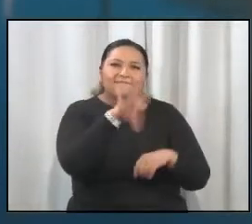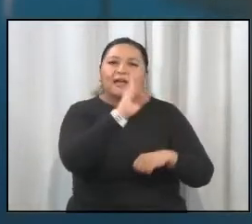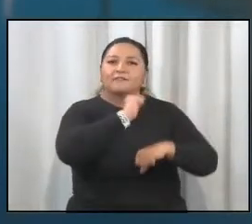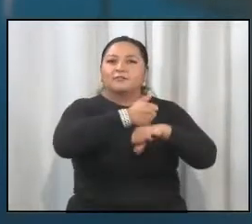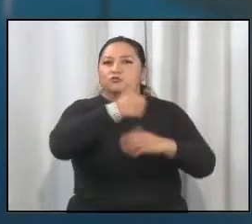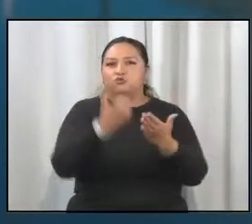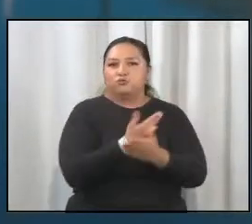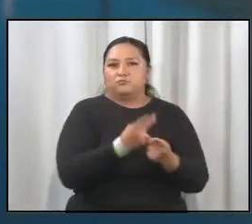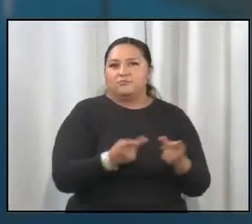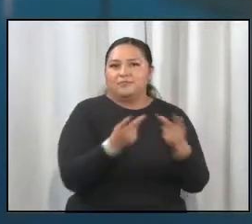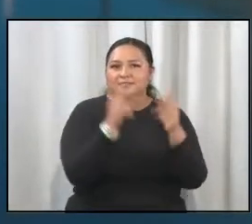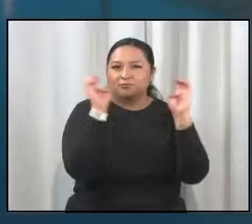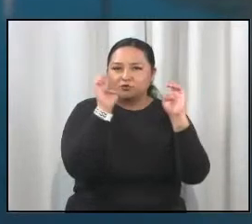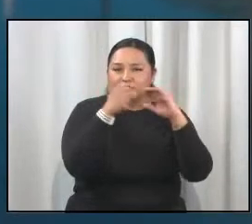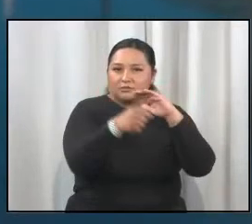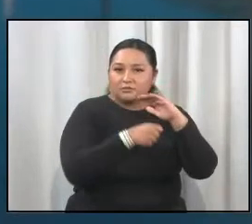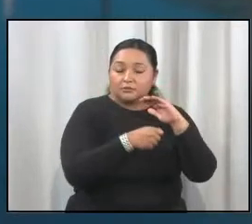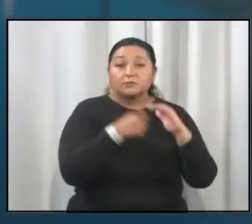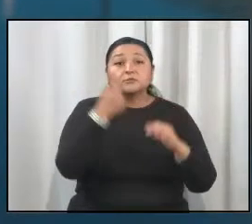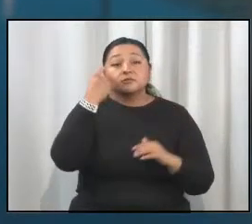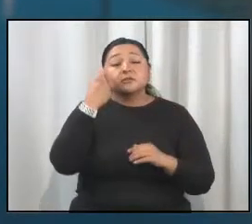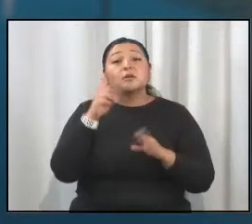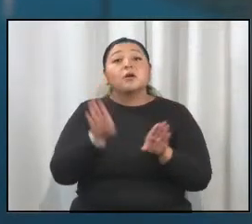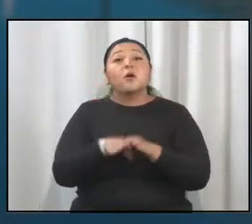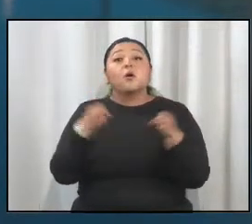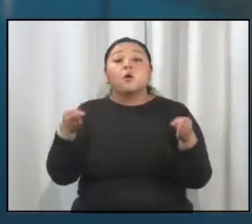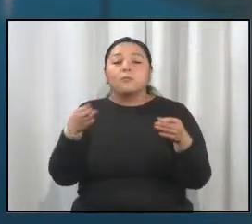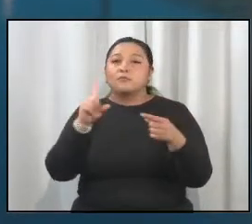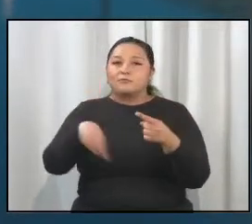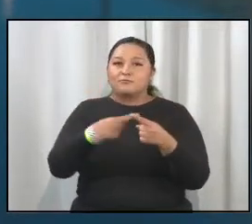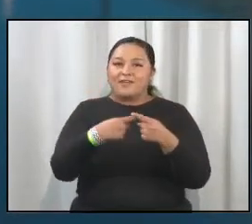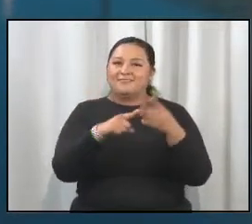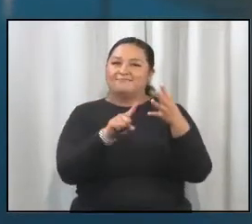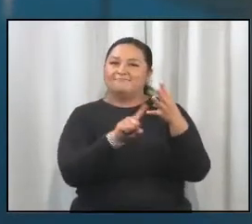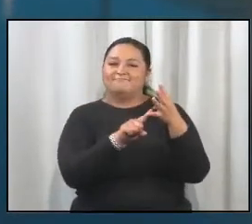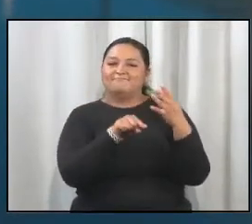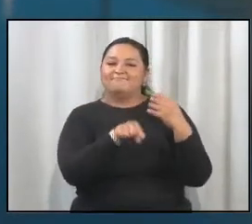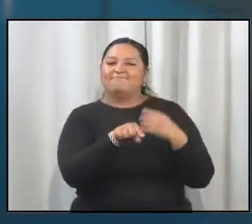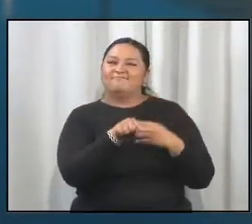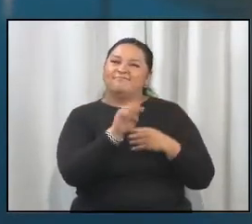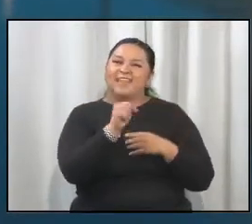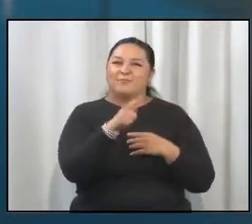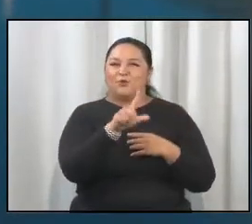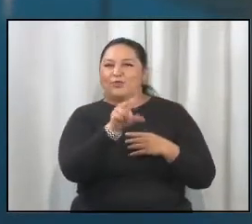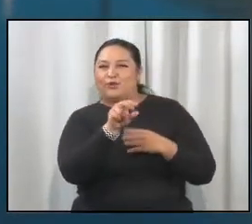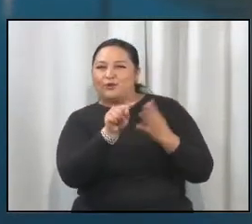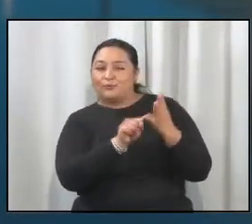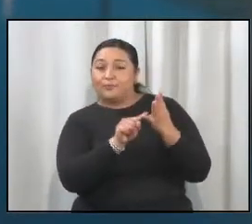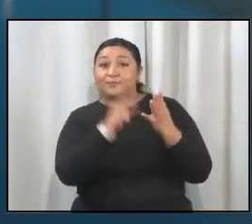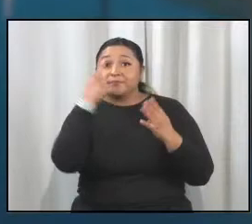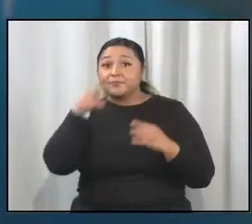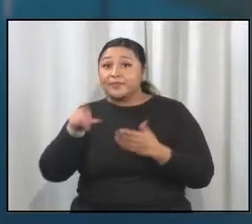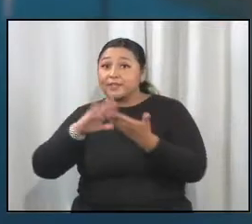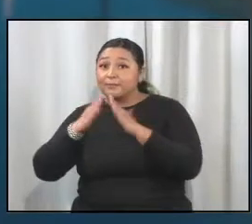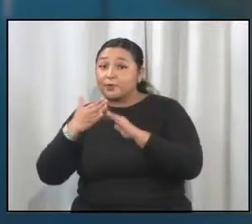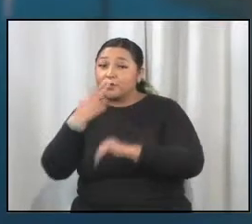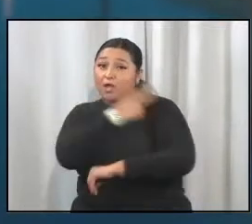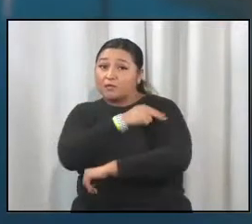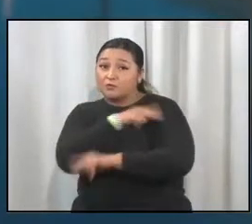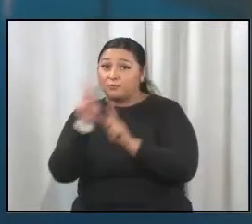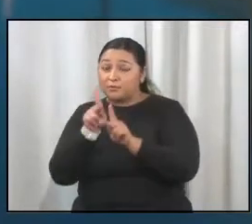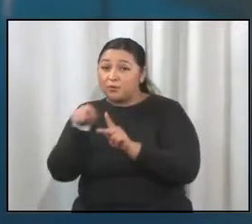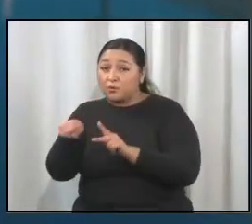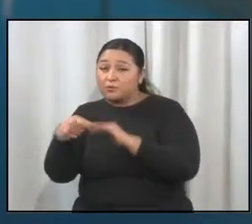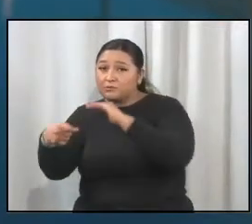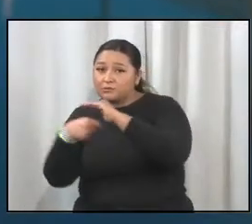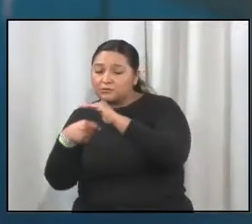new shelter will open near the end of this month and will give us the space to make sure people who are currently at community hospital will have a safe place to go,